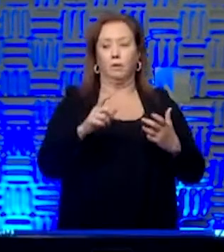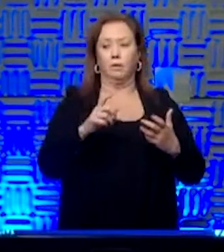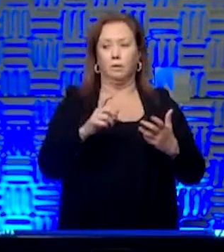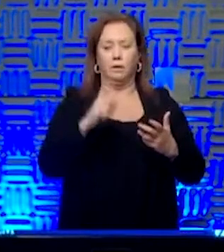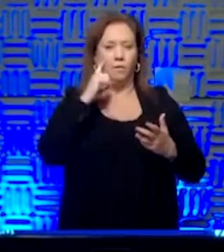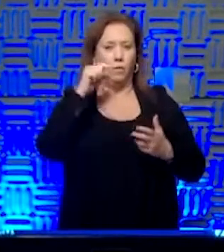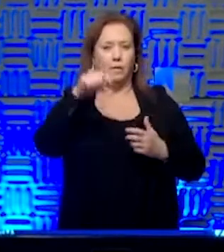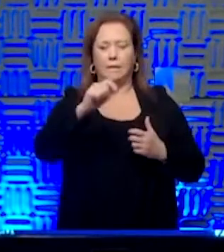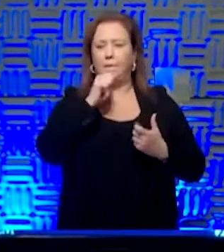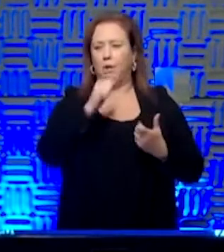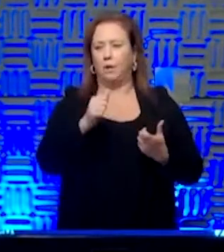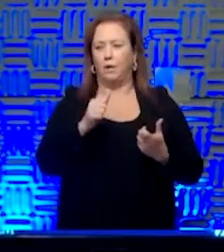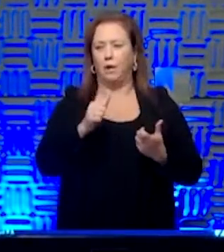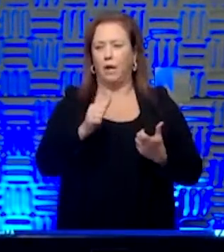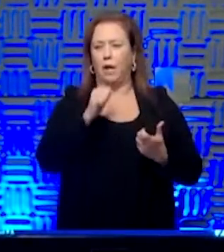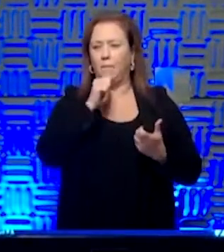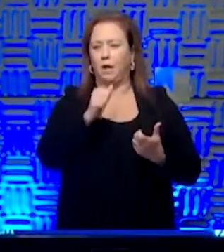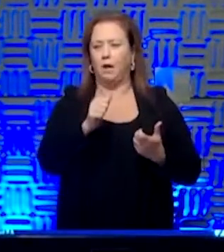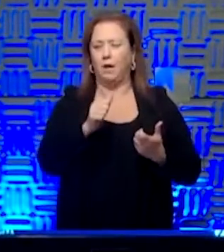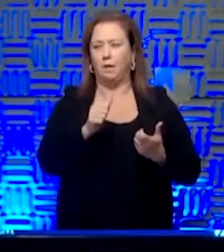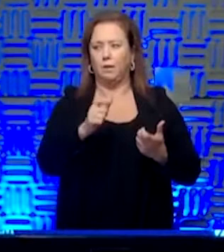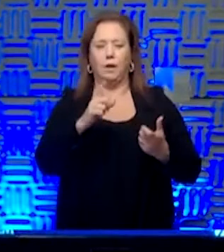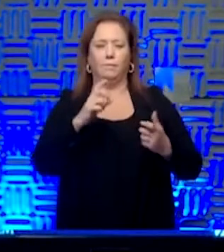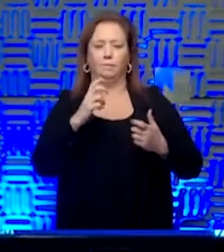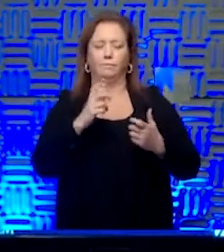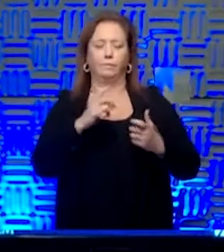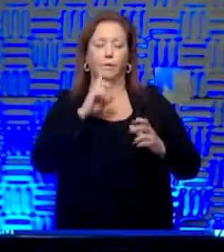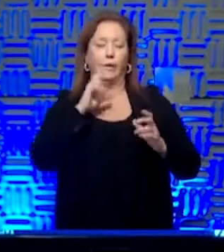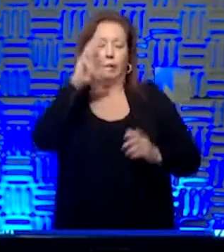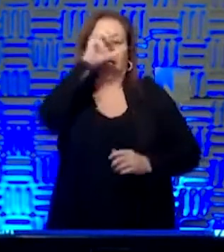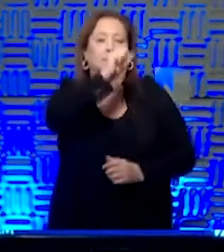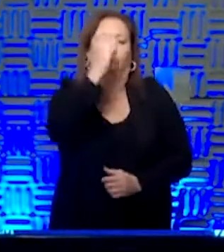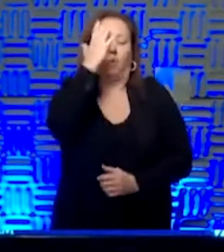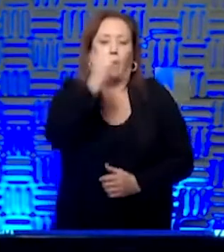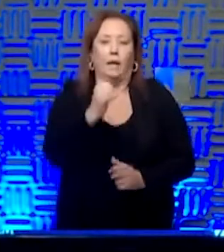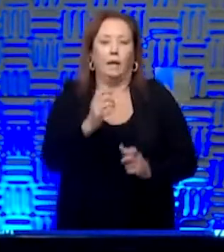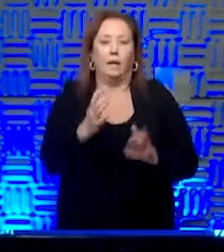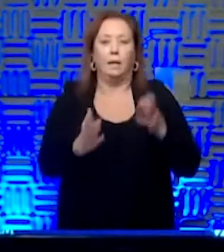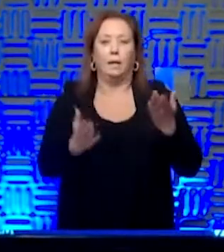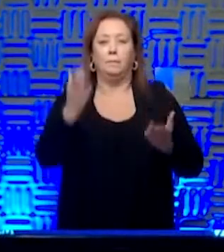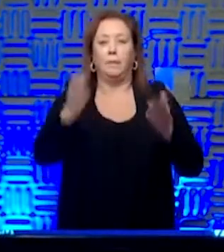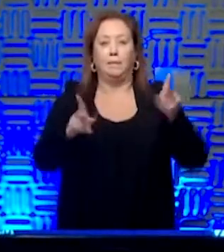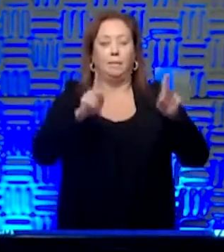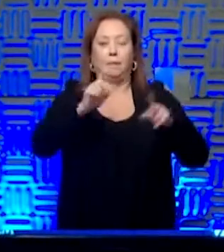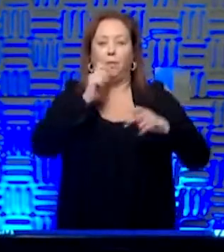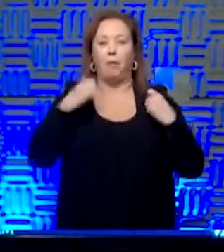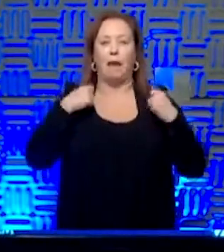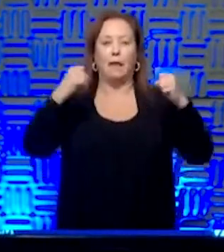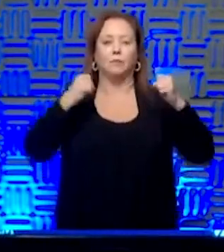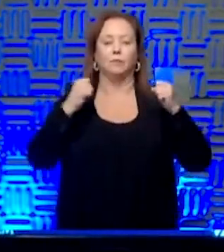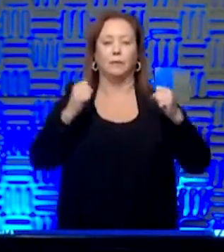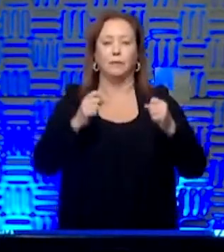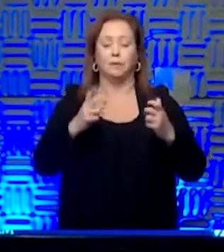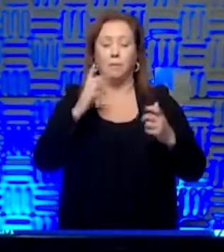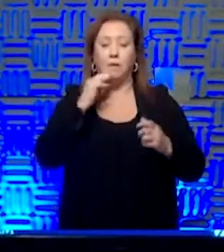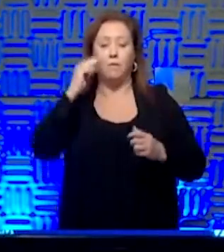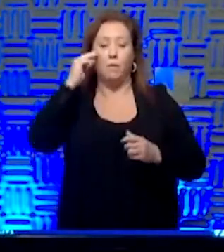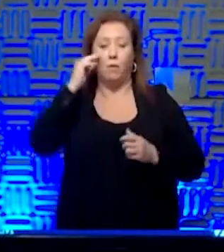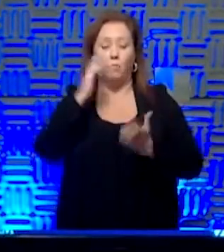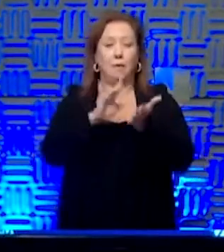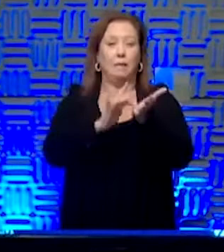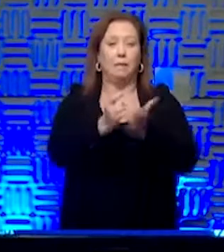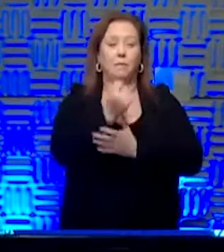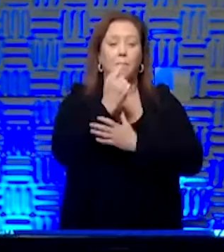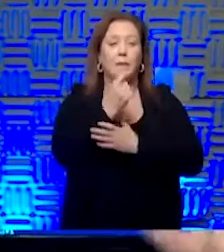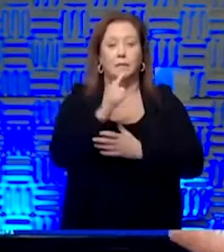I'm not going to try. I'm not smart enough to speculate on the reason for why that's true. Maybe people aren't exercising as much, or maybe they're at home taking their